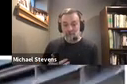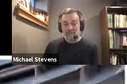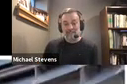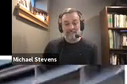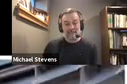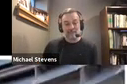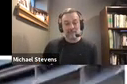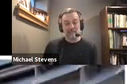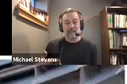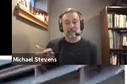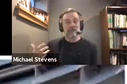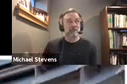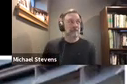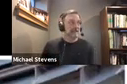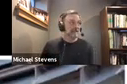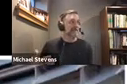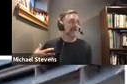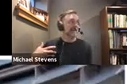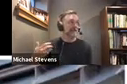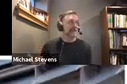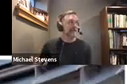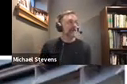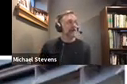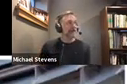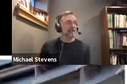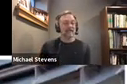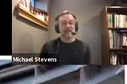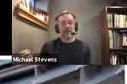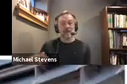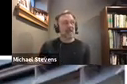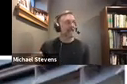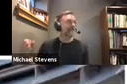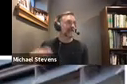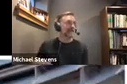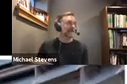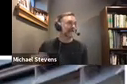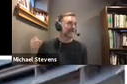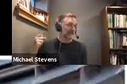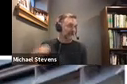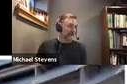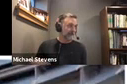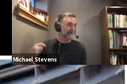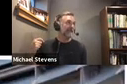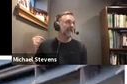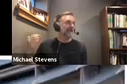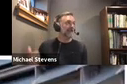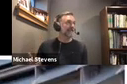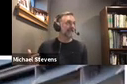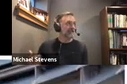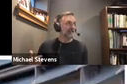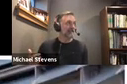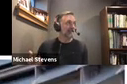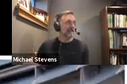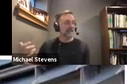So translated has been chosen to provide the European parliament automatic trans transcription and